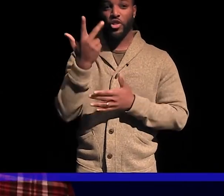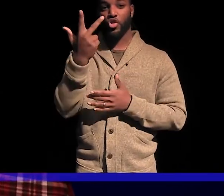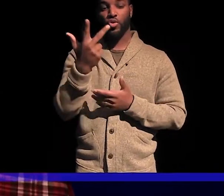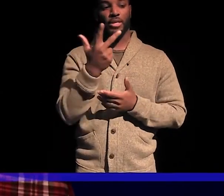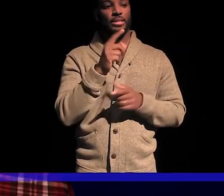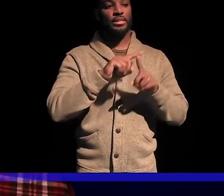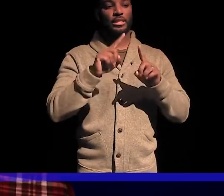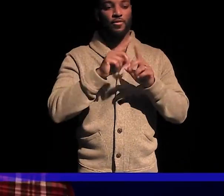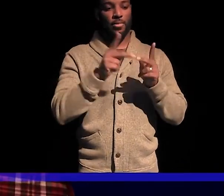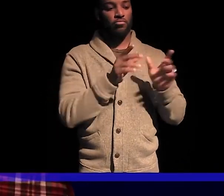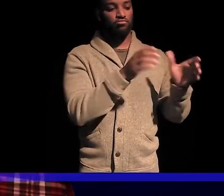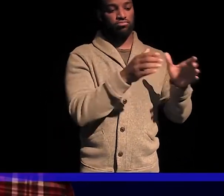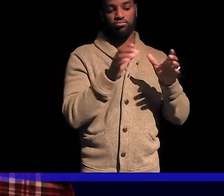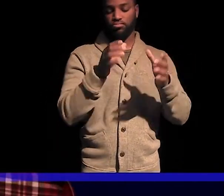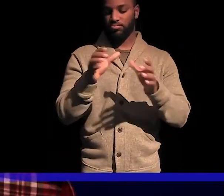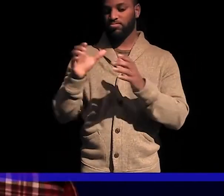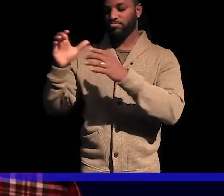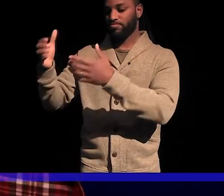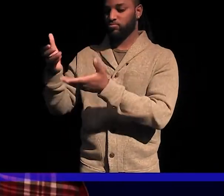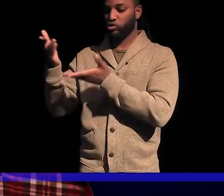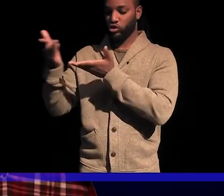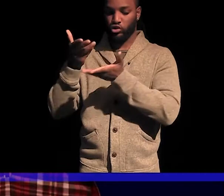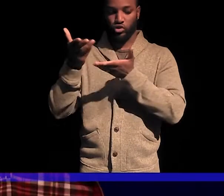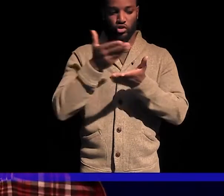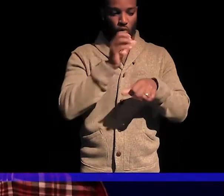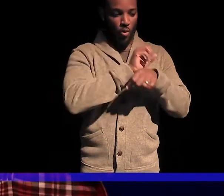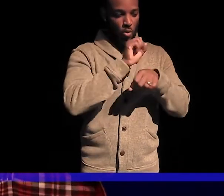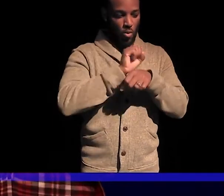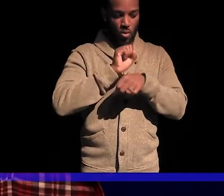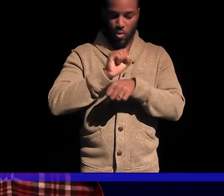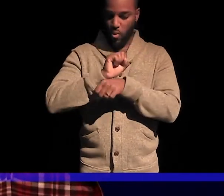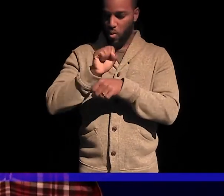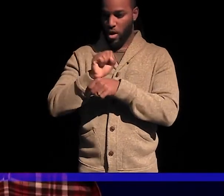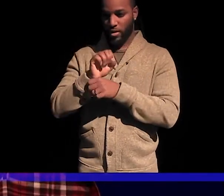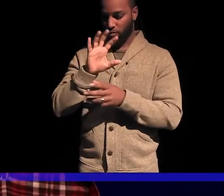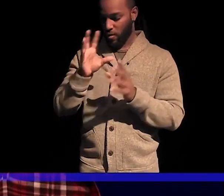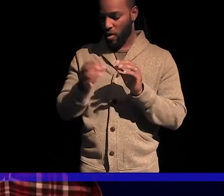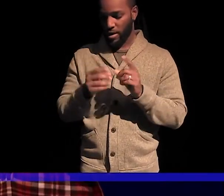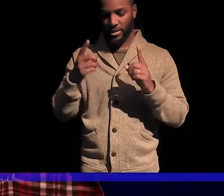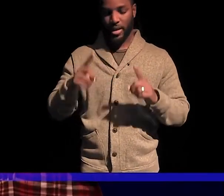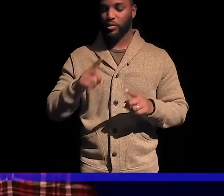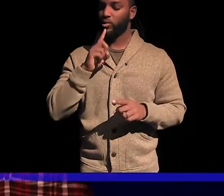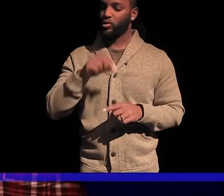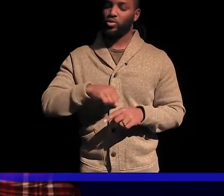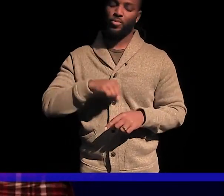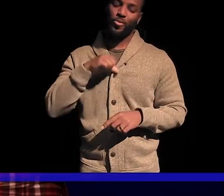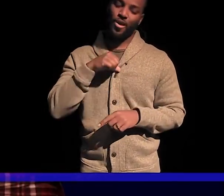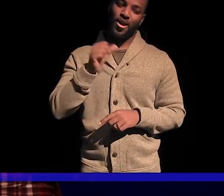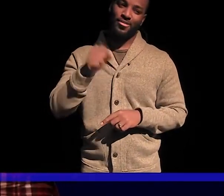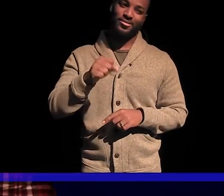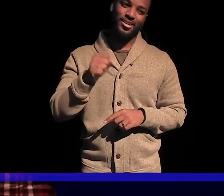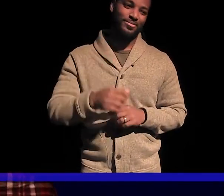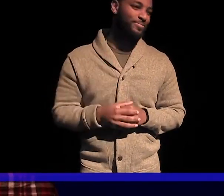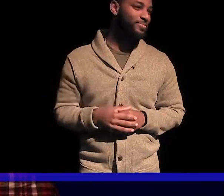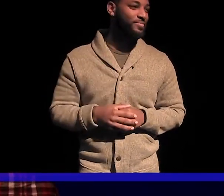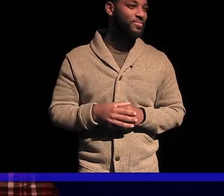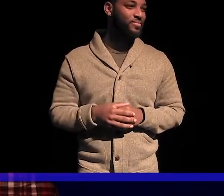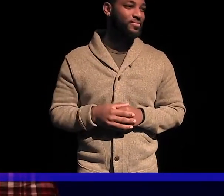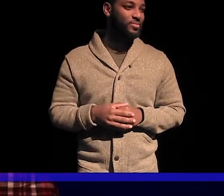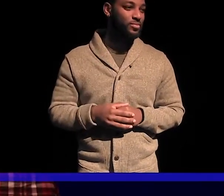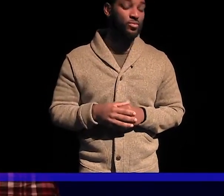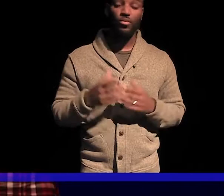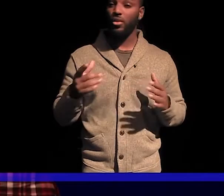locations, including our campus, to make all of that happen. So we're super proud. Yeah, yeah.